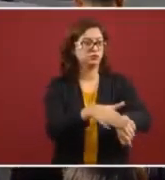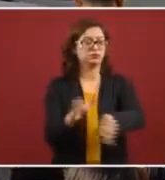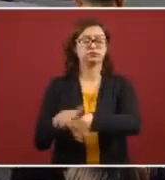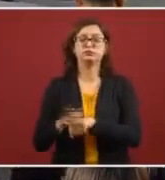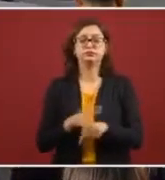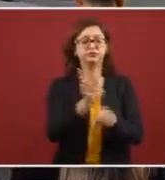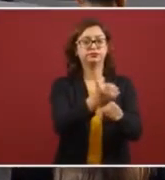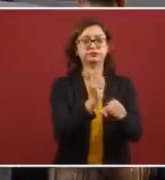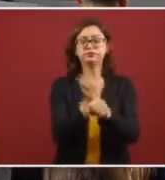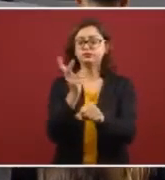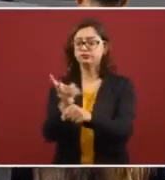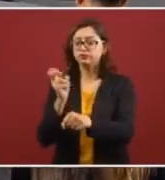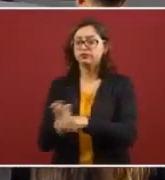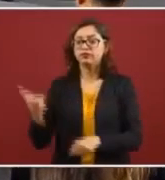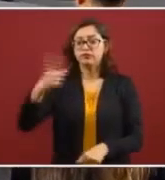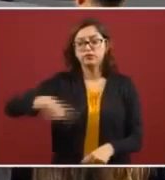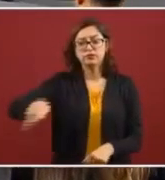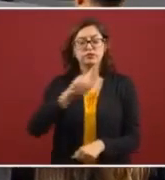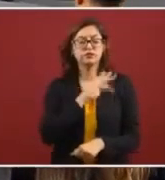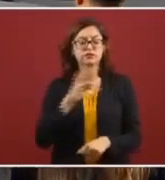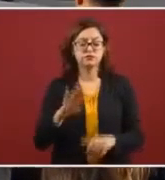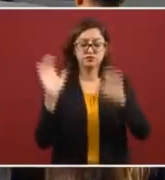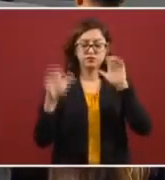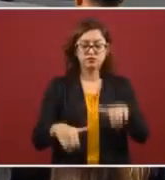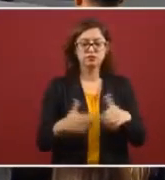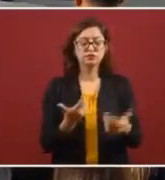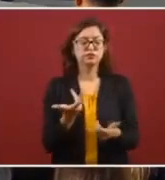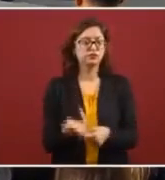So they've gotten